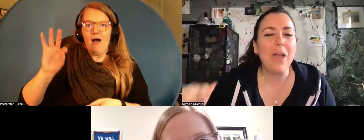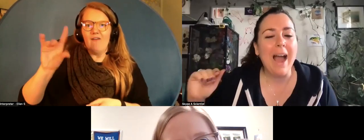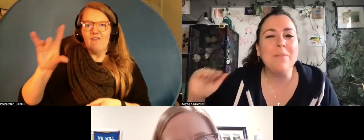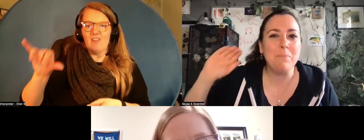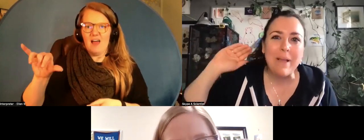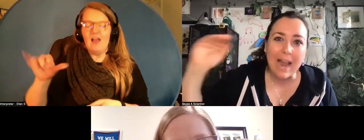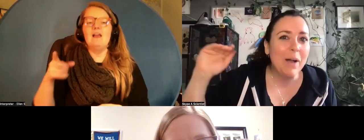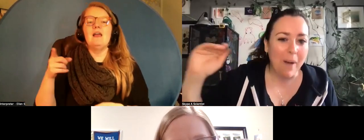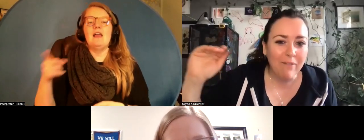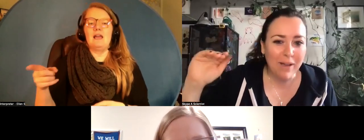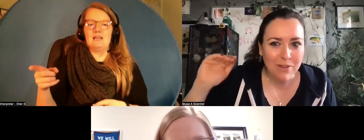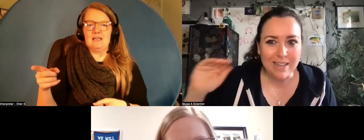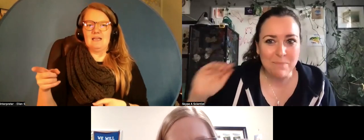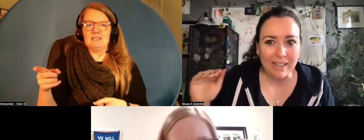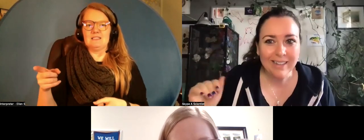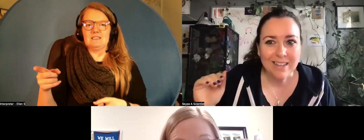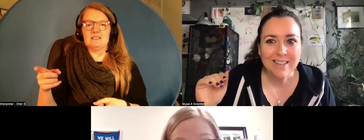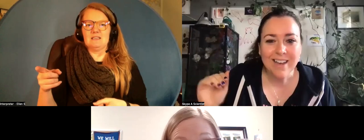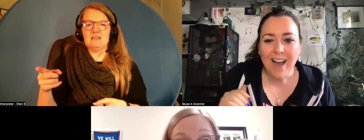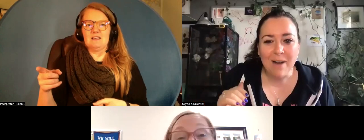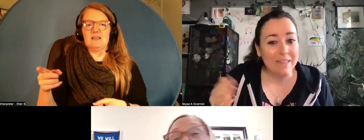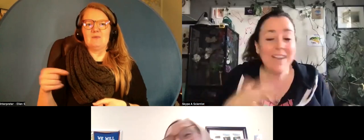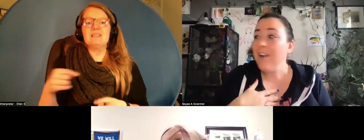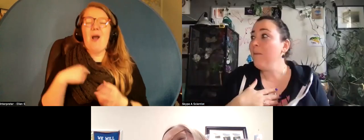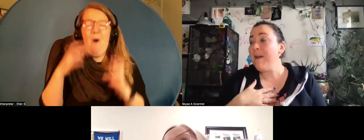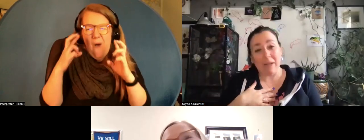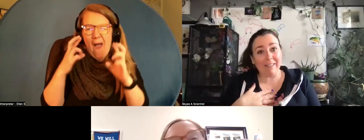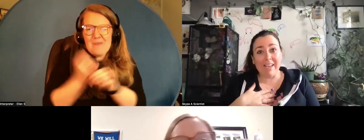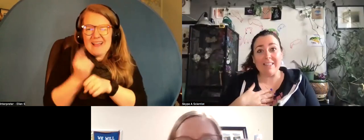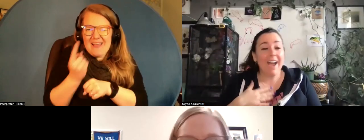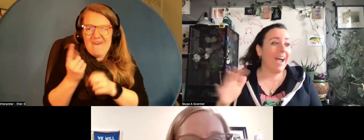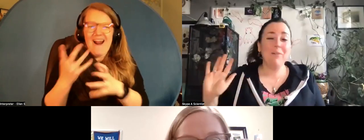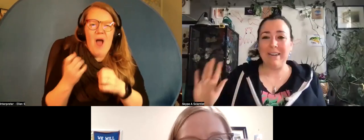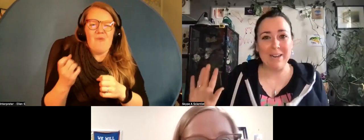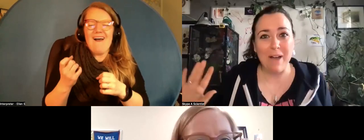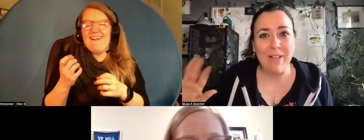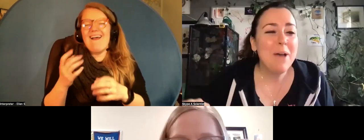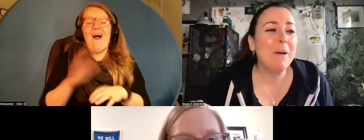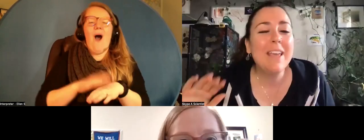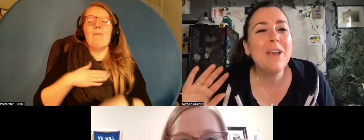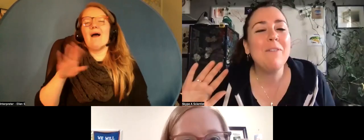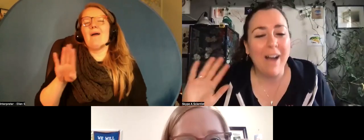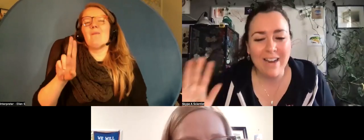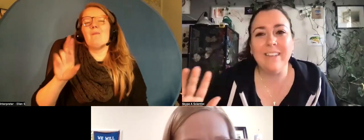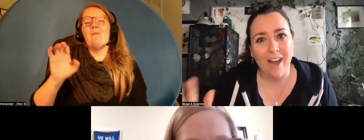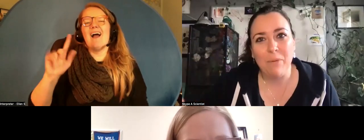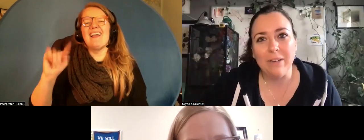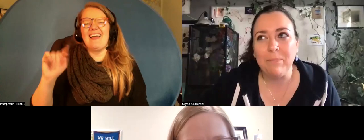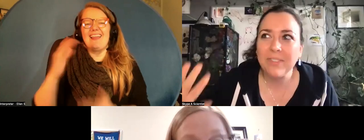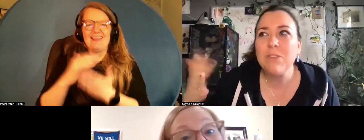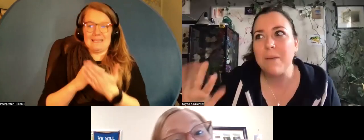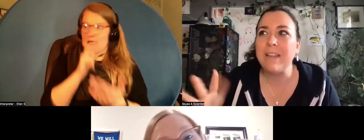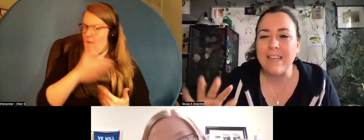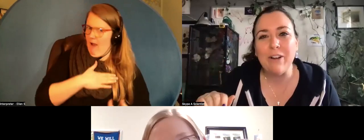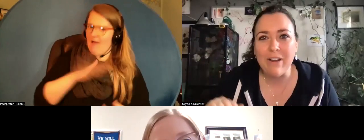like, getting a bot fly was on his bucket list. It's not on my bucket list. No. I don't want to get a bot fly, No. but he finally got